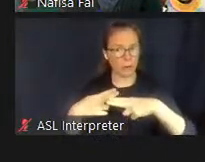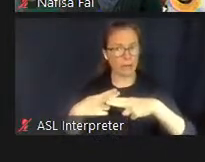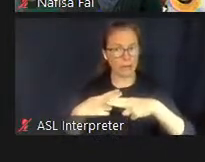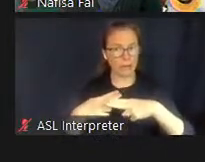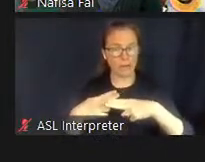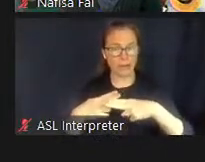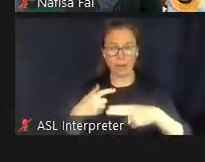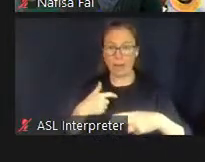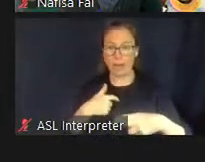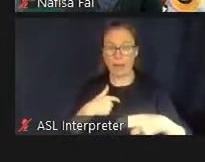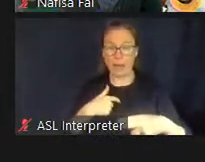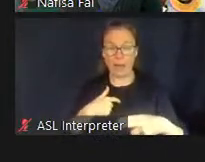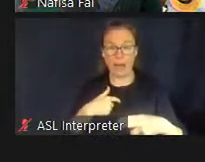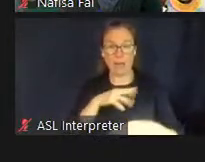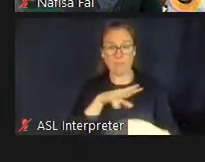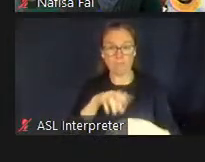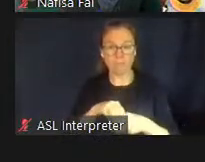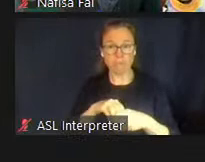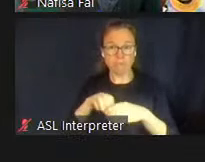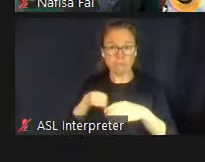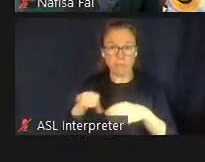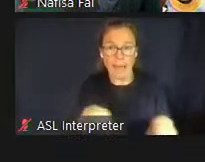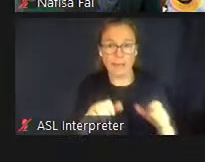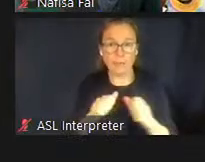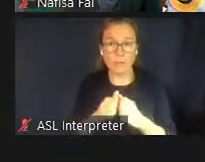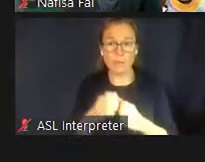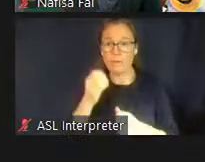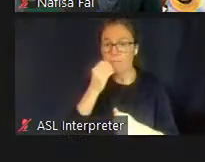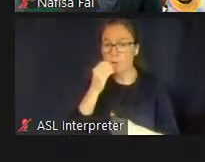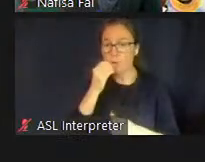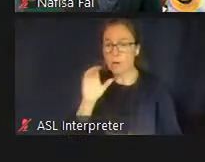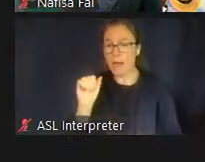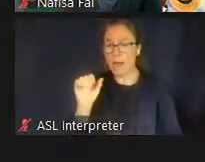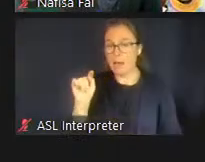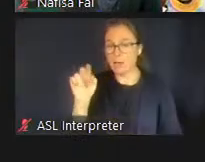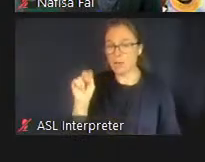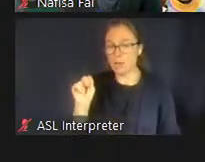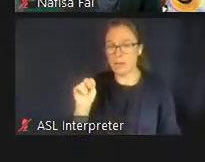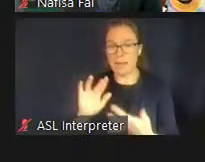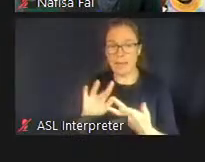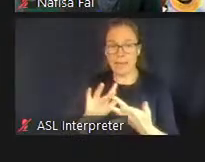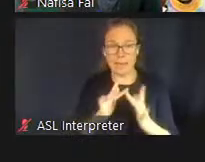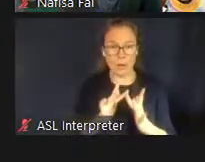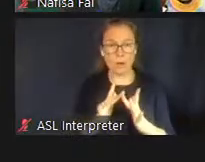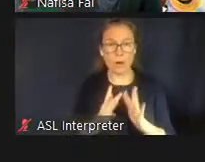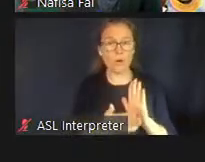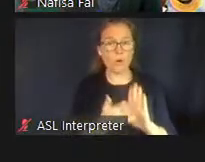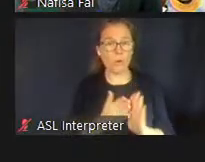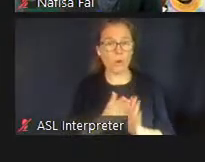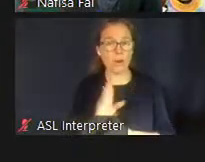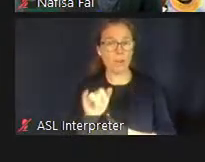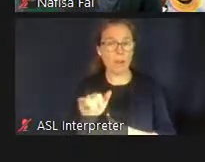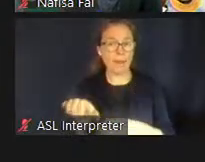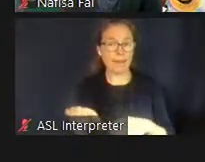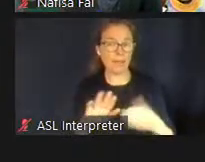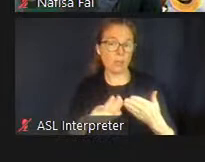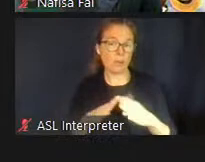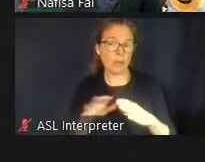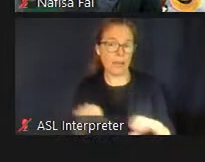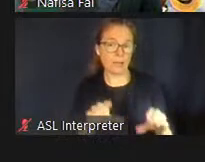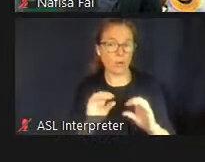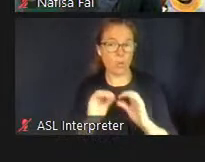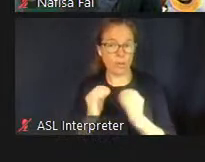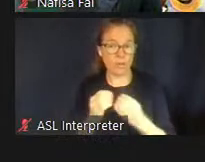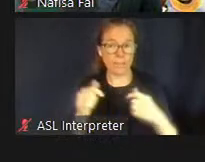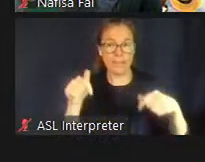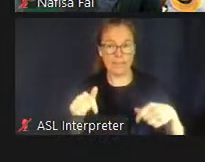became active in the Food Action Network that is run by the Community Action Organization in our county. And it